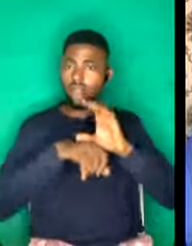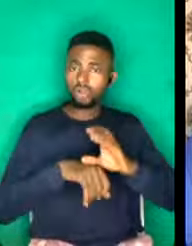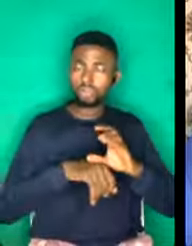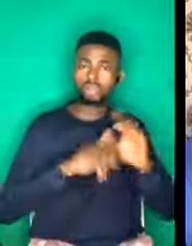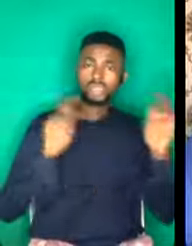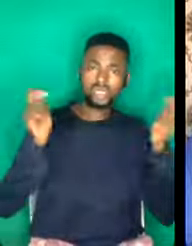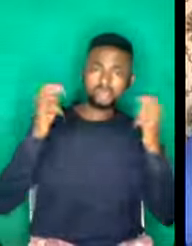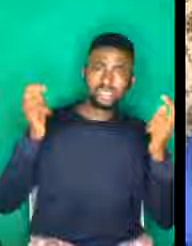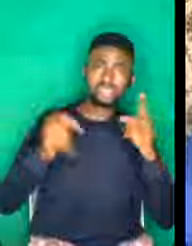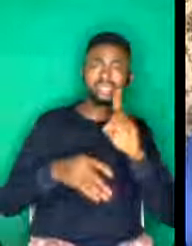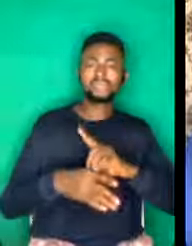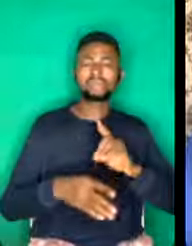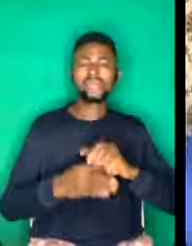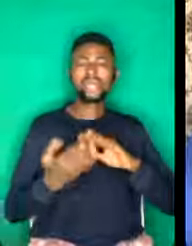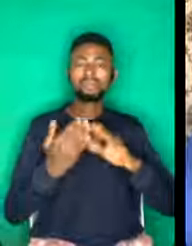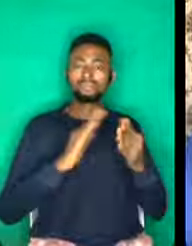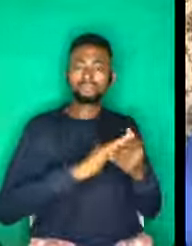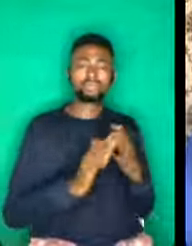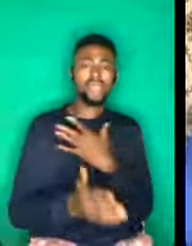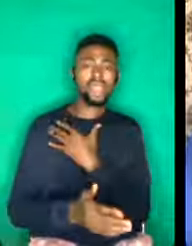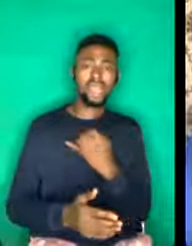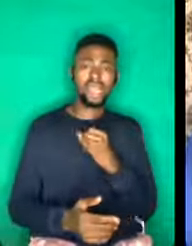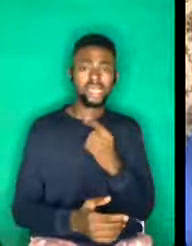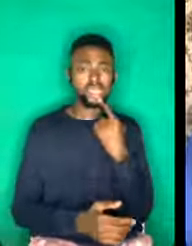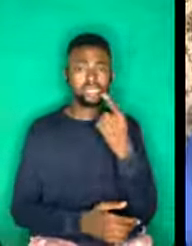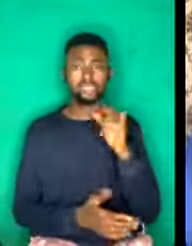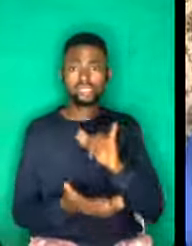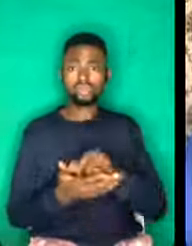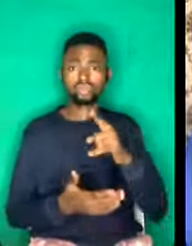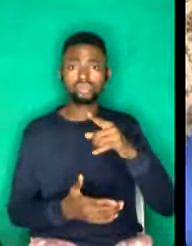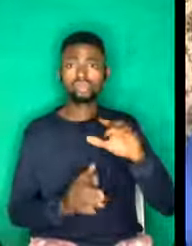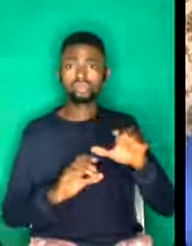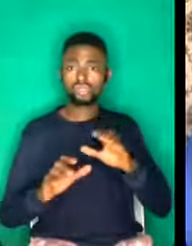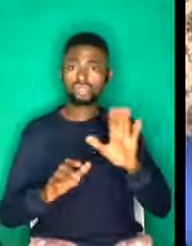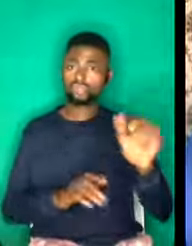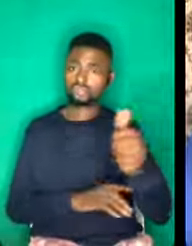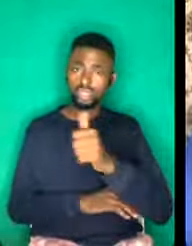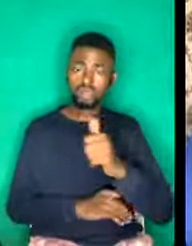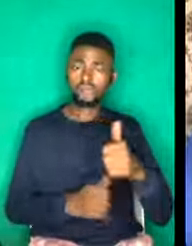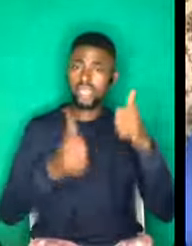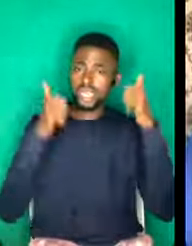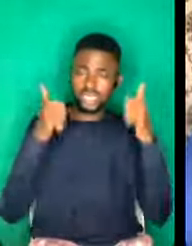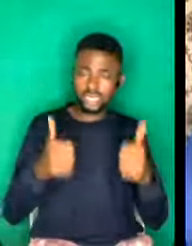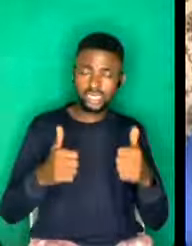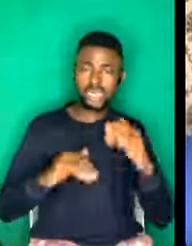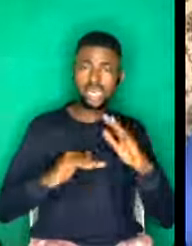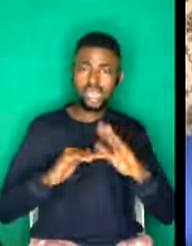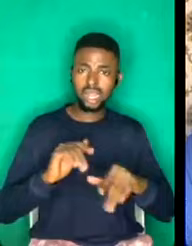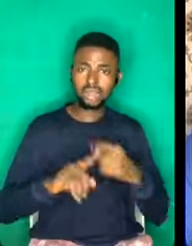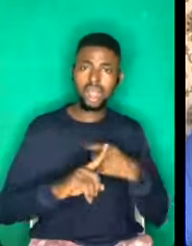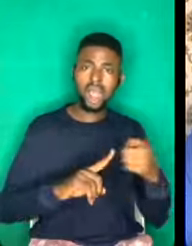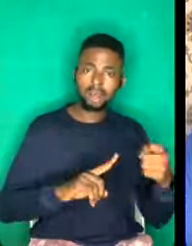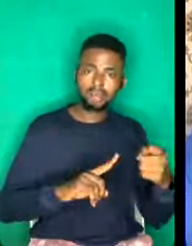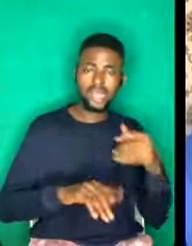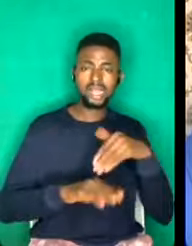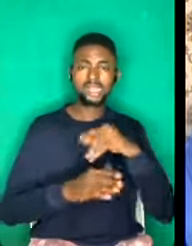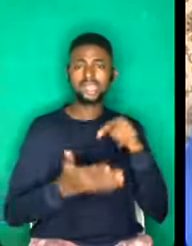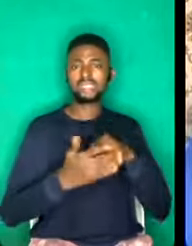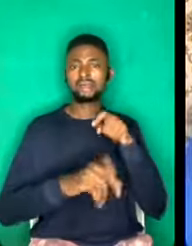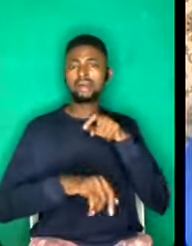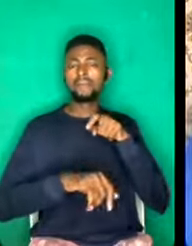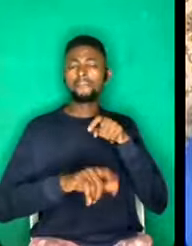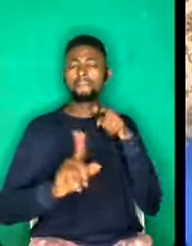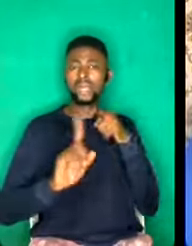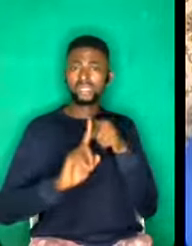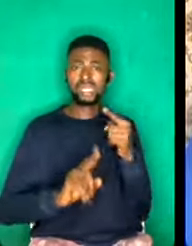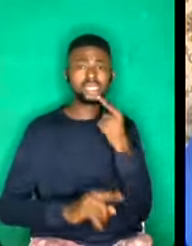community, and I tell you that you are doing yourself good than harm. And at this juncture, I say a very big thank you to